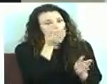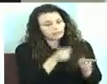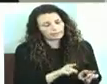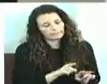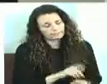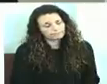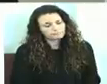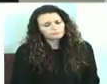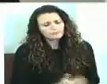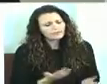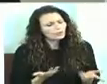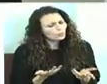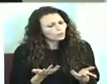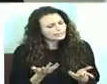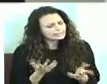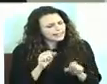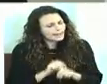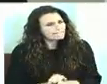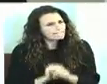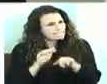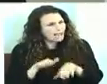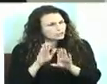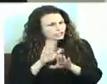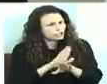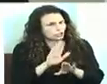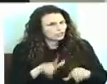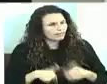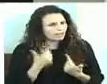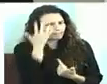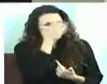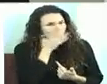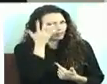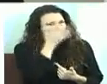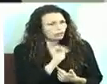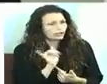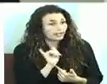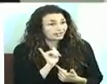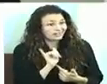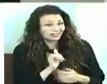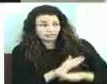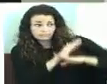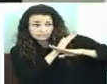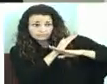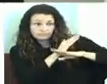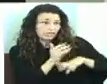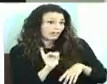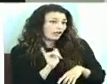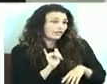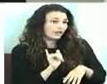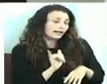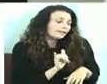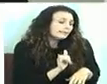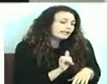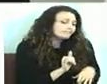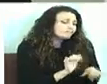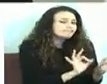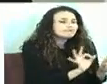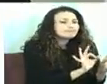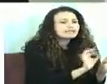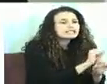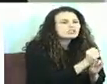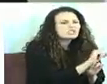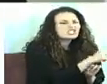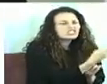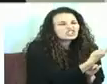What do the mountains in your life look like? Whether they be small situations in your work, personal, or church